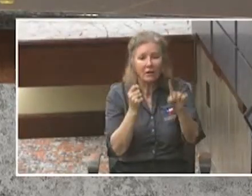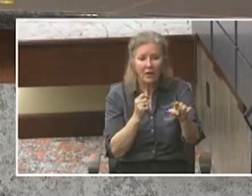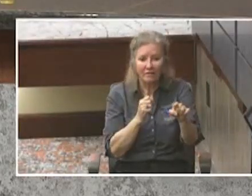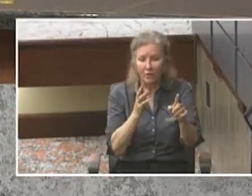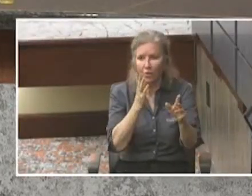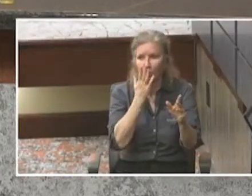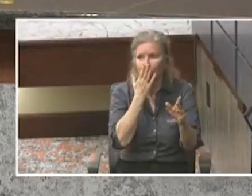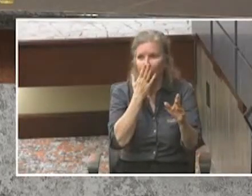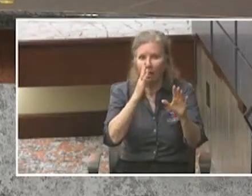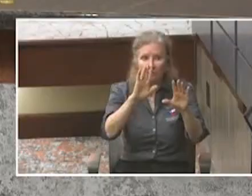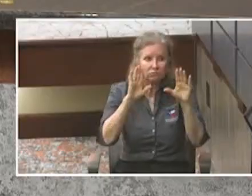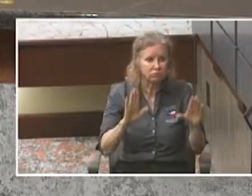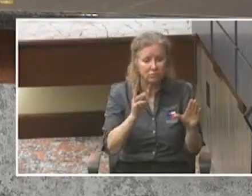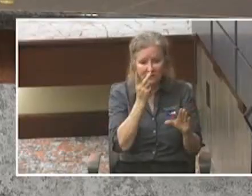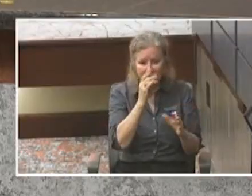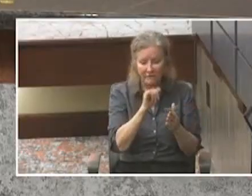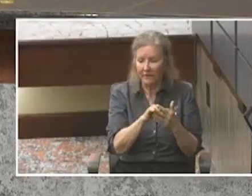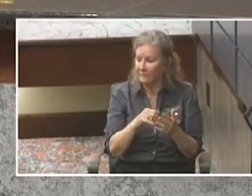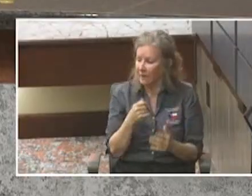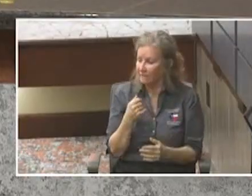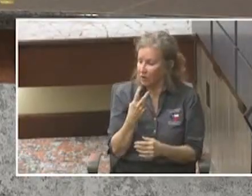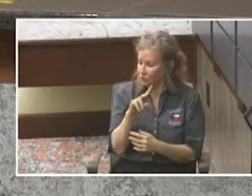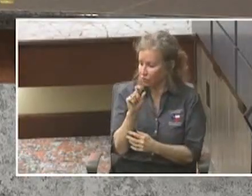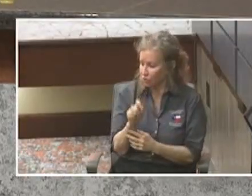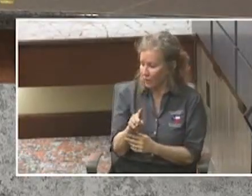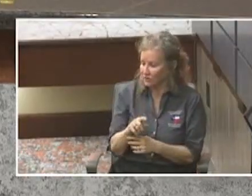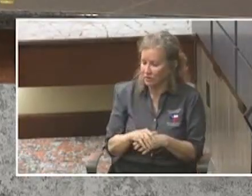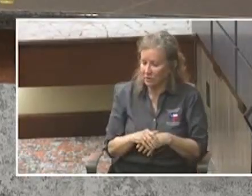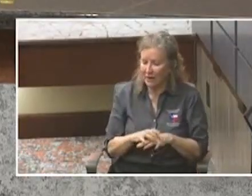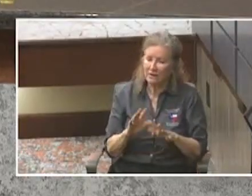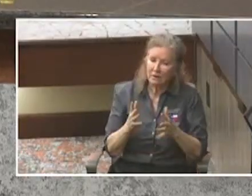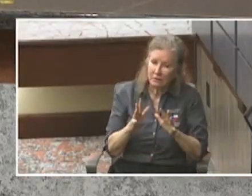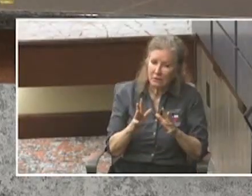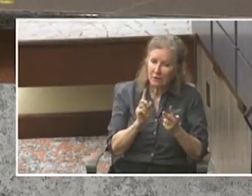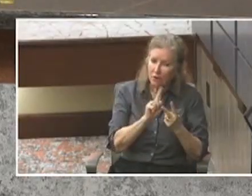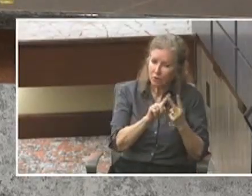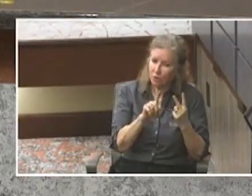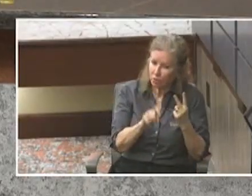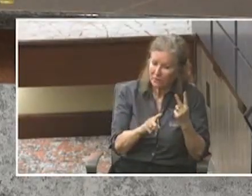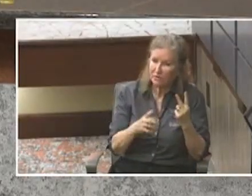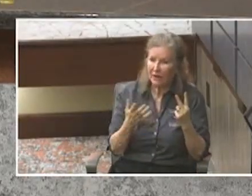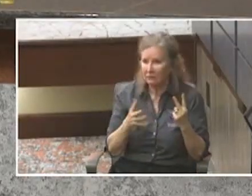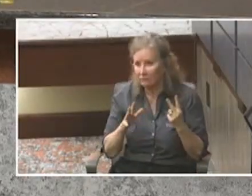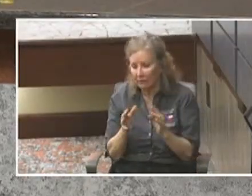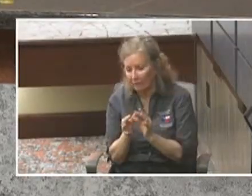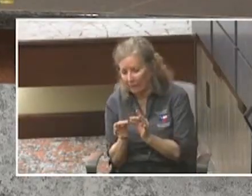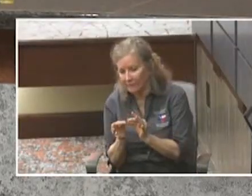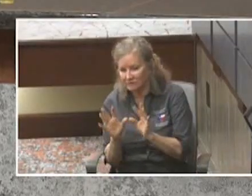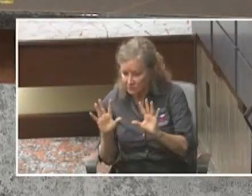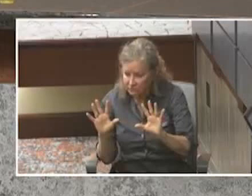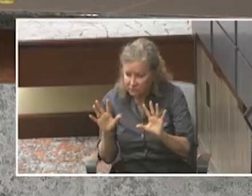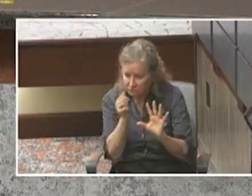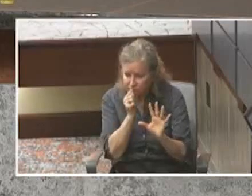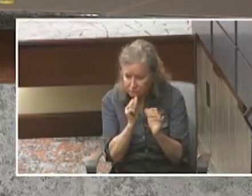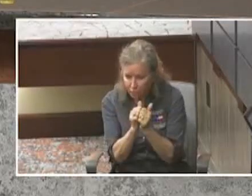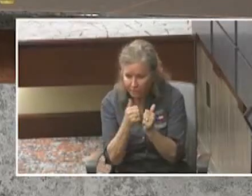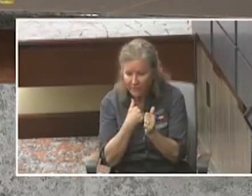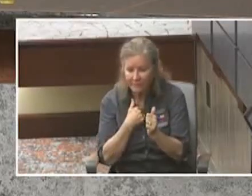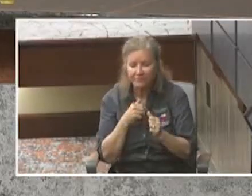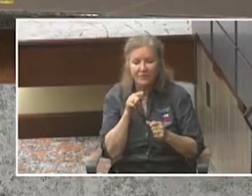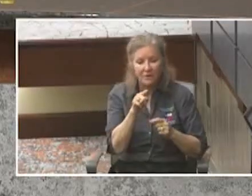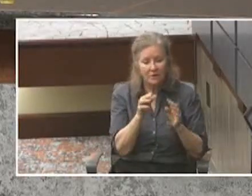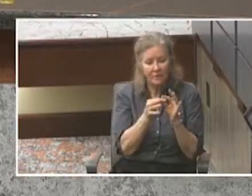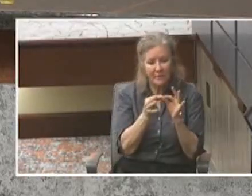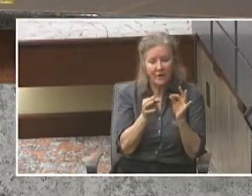to see. I got a couple of questions and quasi comments, so just walk with me as I'm going through this. You mentioned the